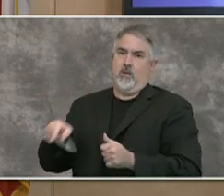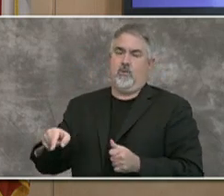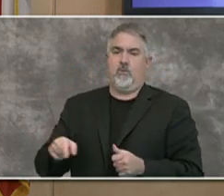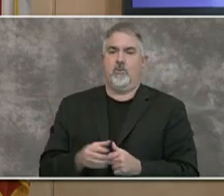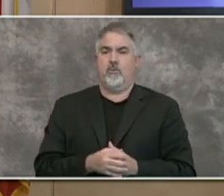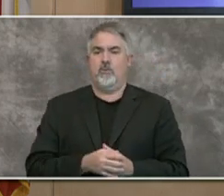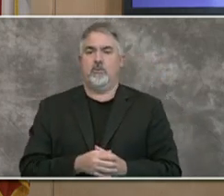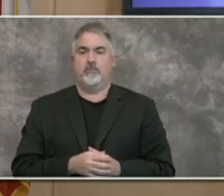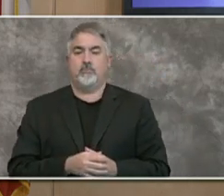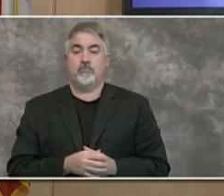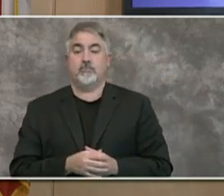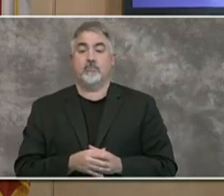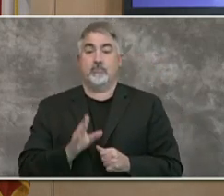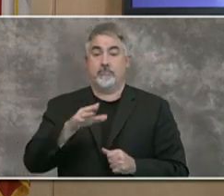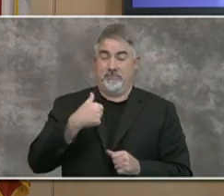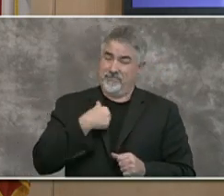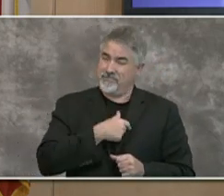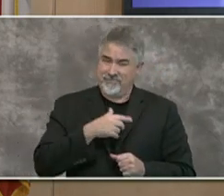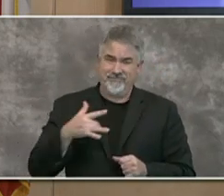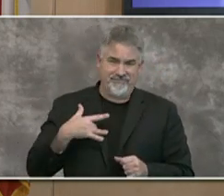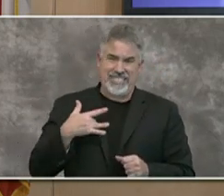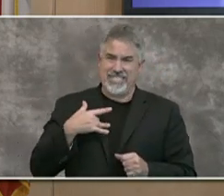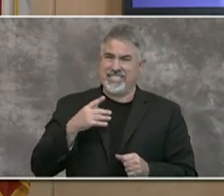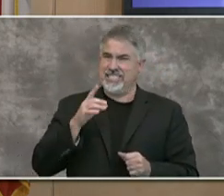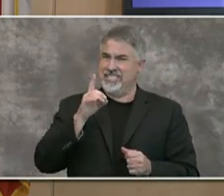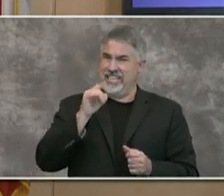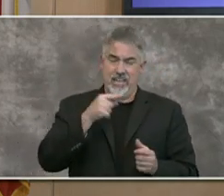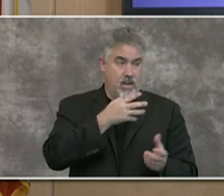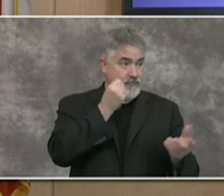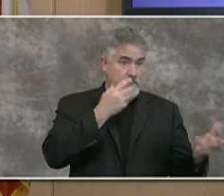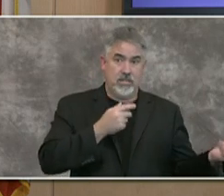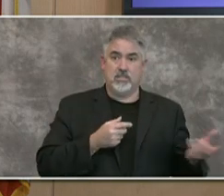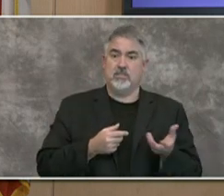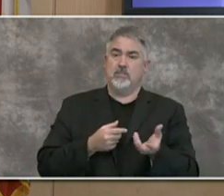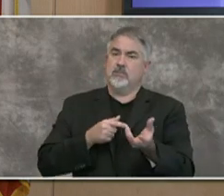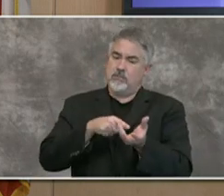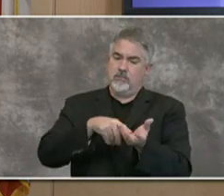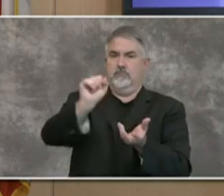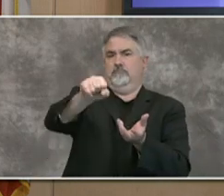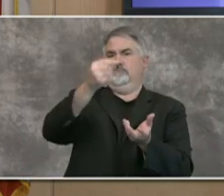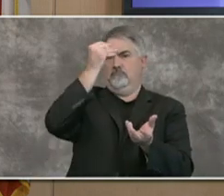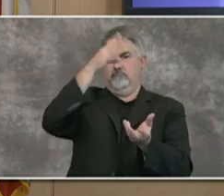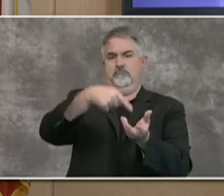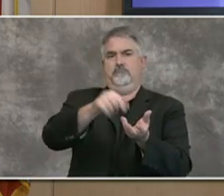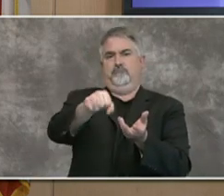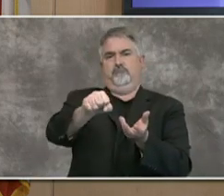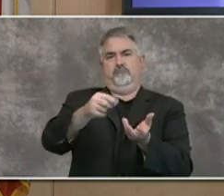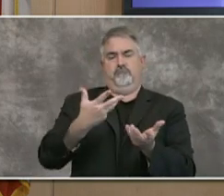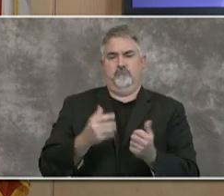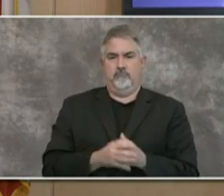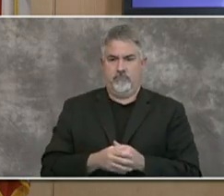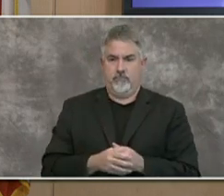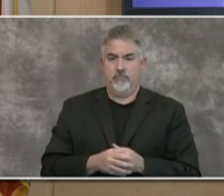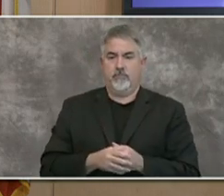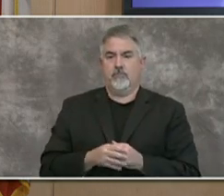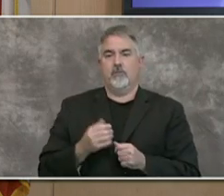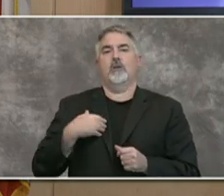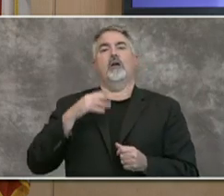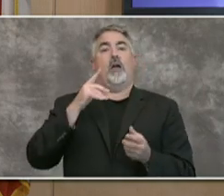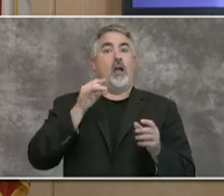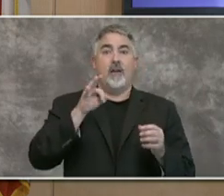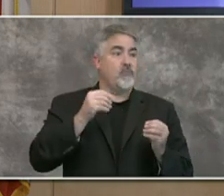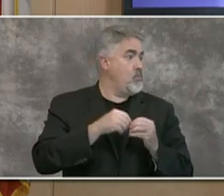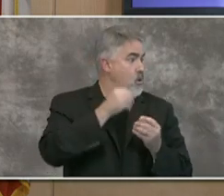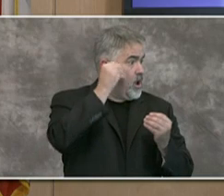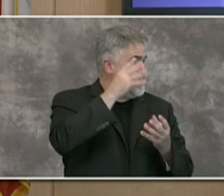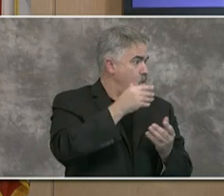where we feel like we have data that has a sufficient basis in something that is accurate, then we will share that and present that. In